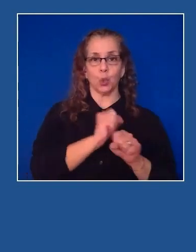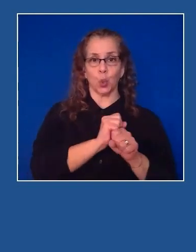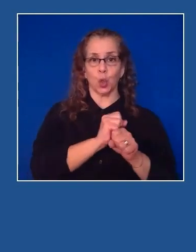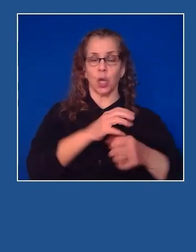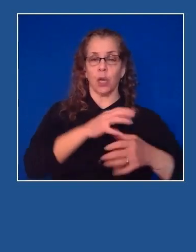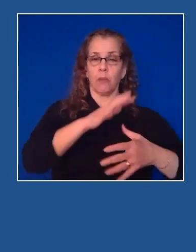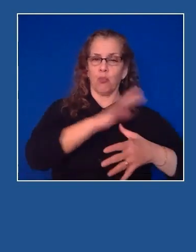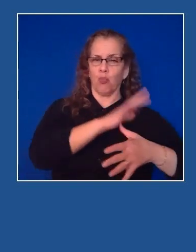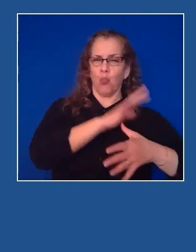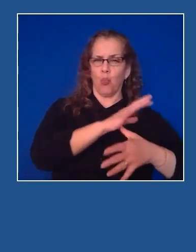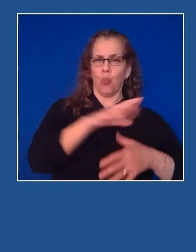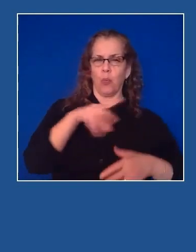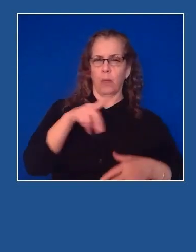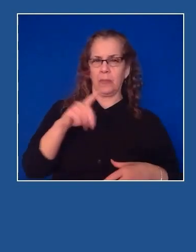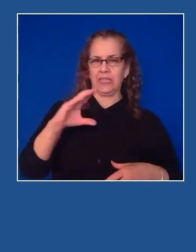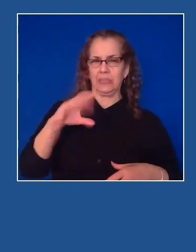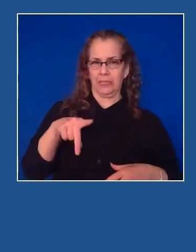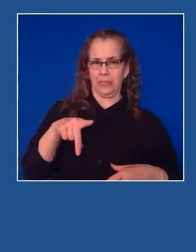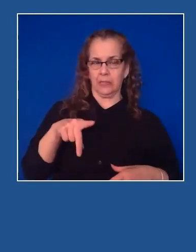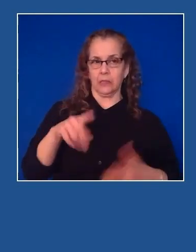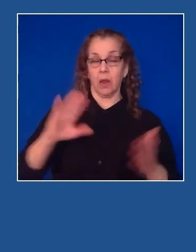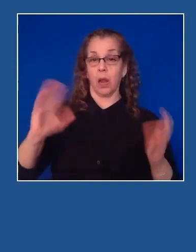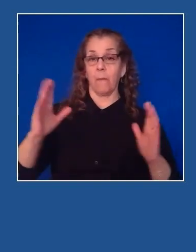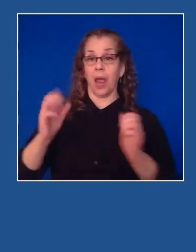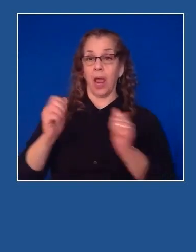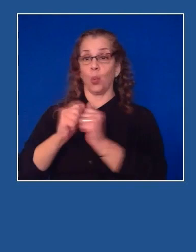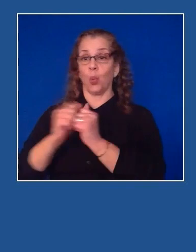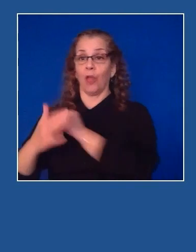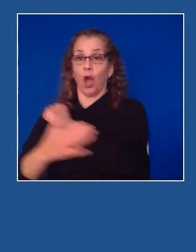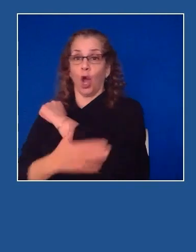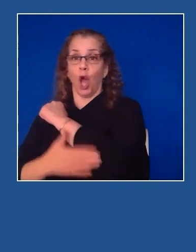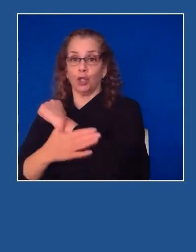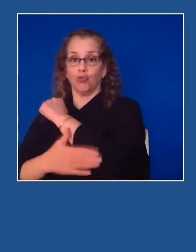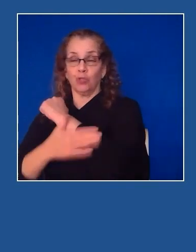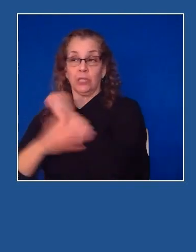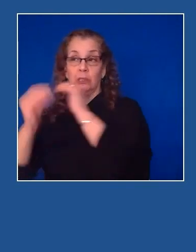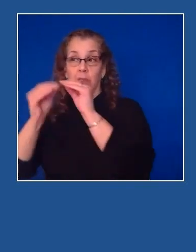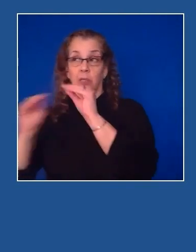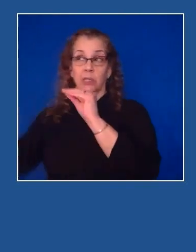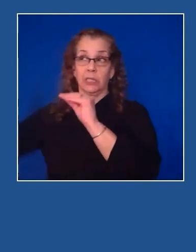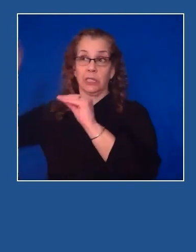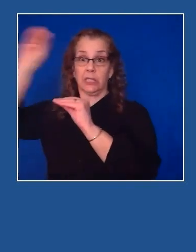settings compared to countries that are actually at the top of the list of mental